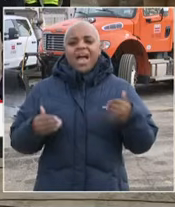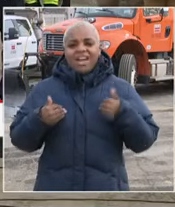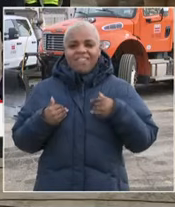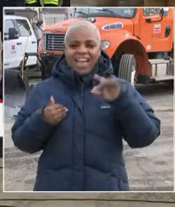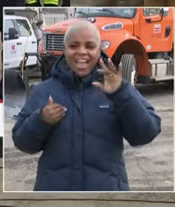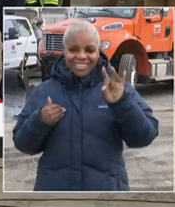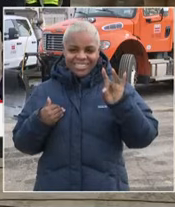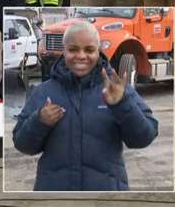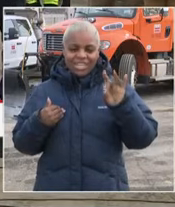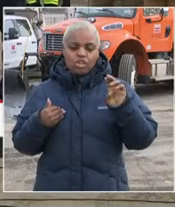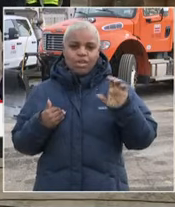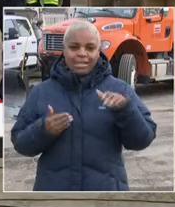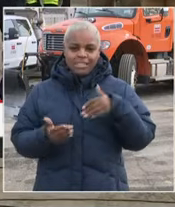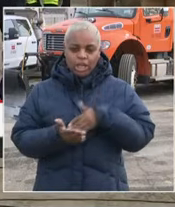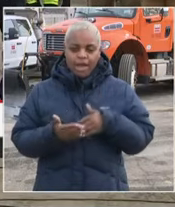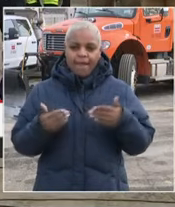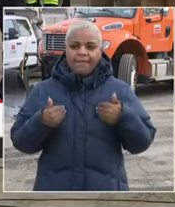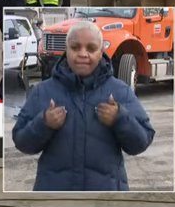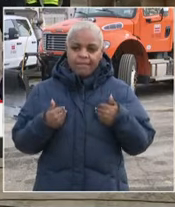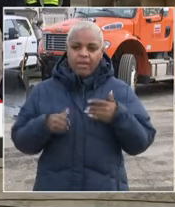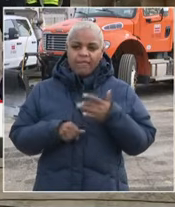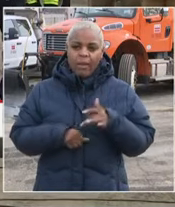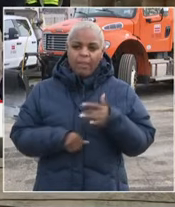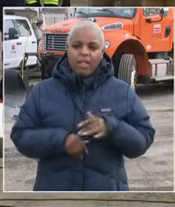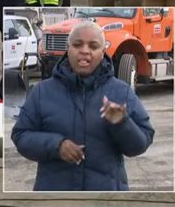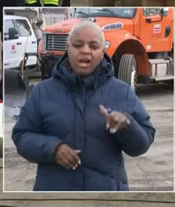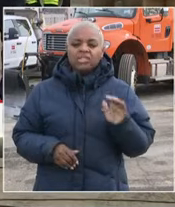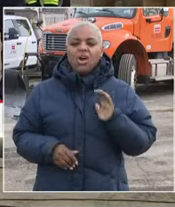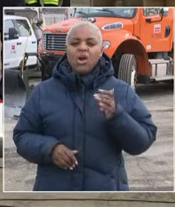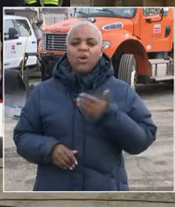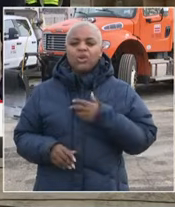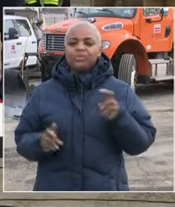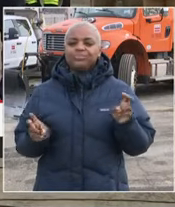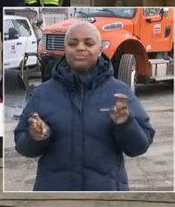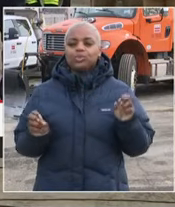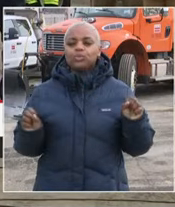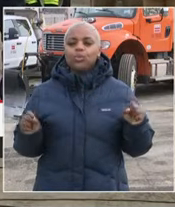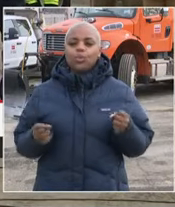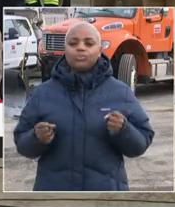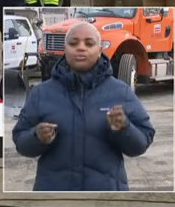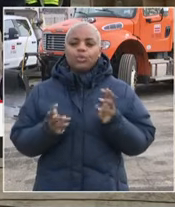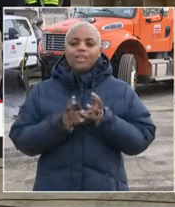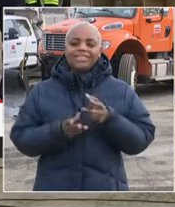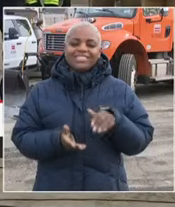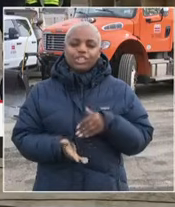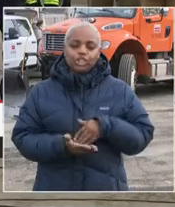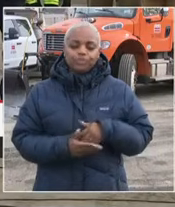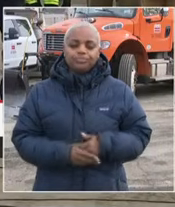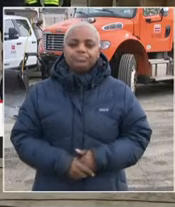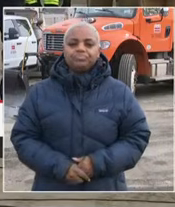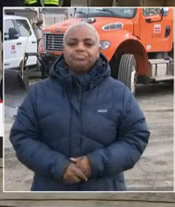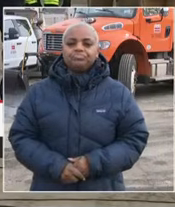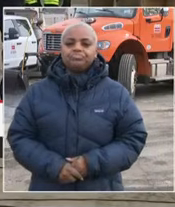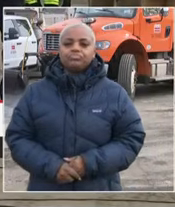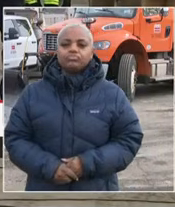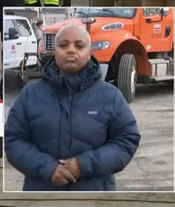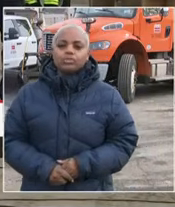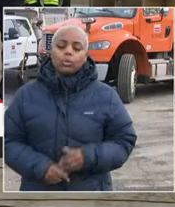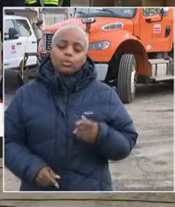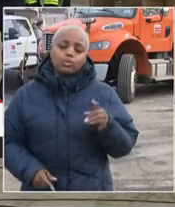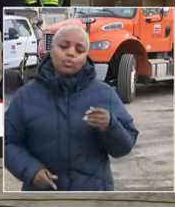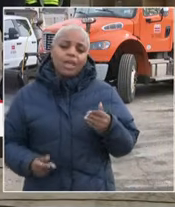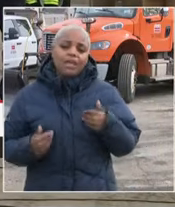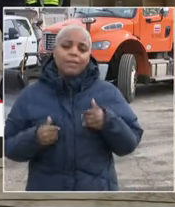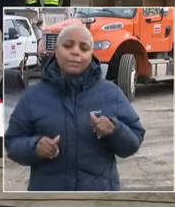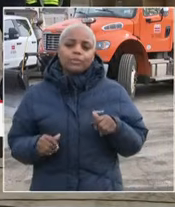be available, and we'll call those our cold weather centers. And we have the capacity to